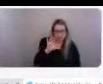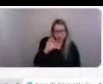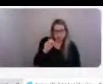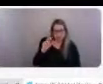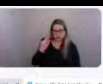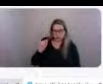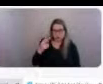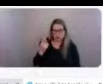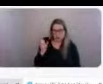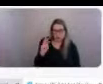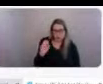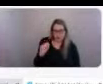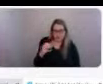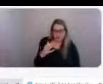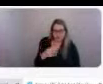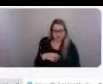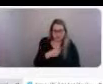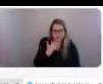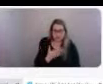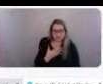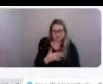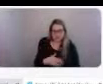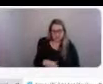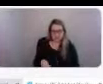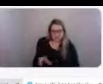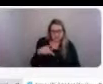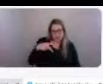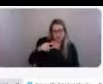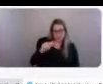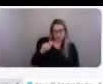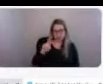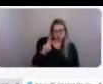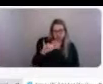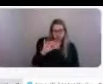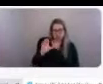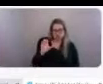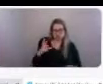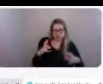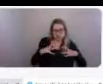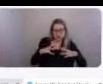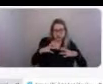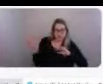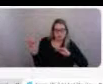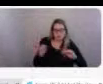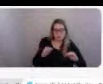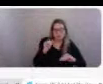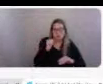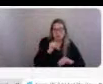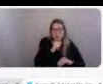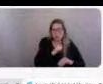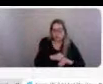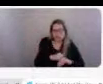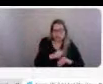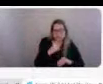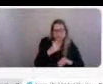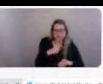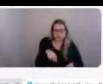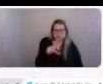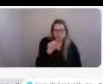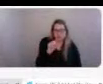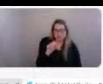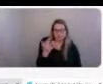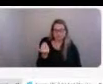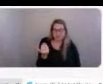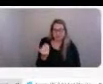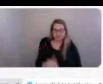thomas yes thank you hi um i'm patricia thomas i'm retired i moved back to arizona in 2015